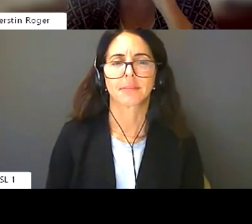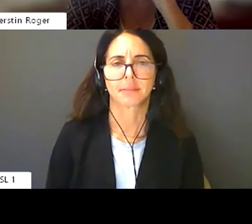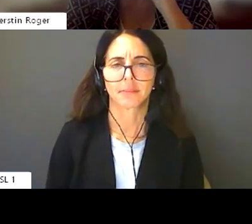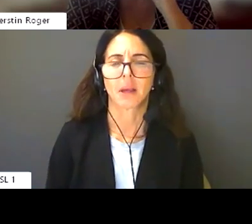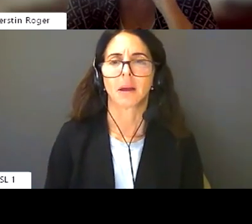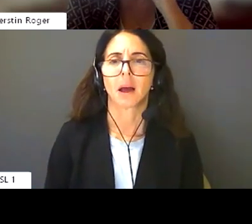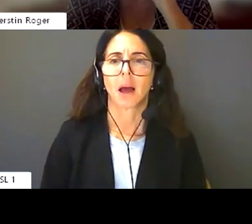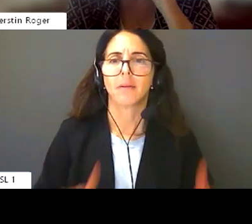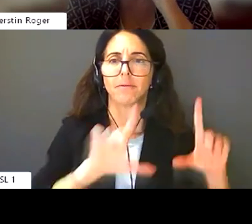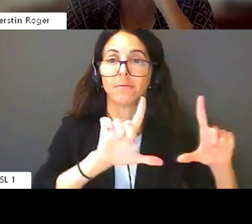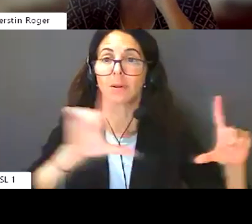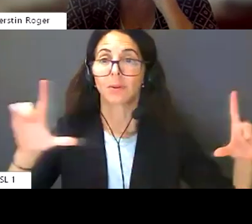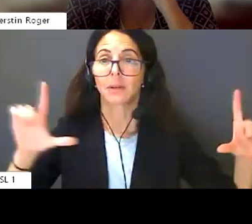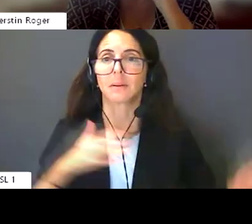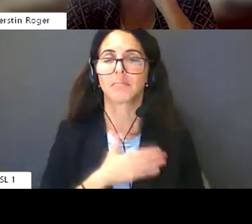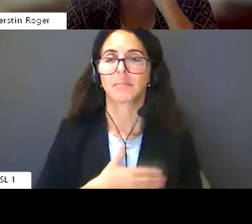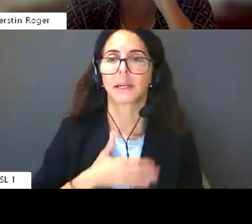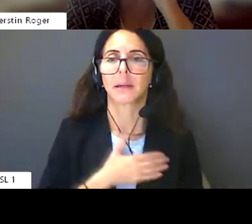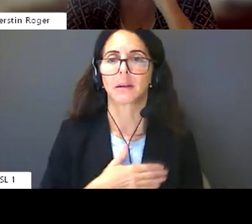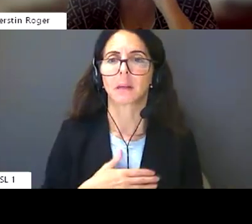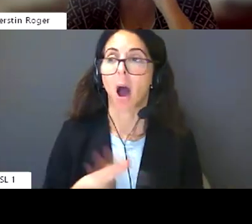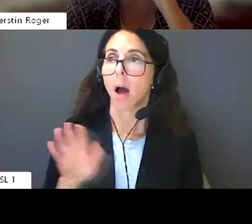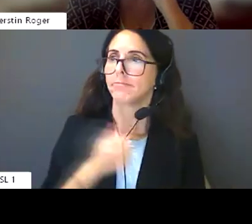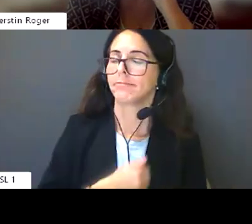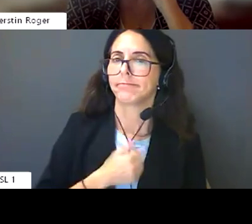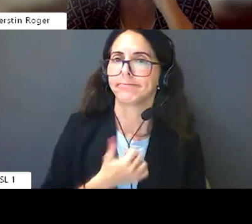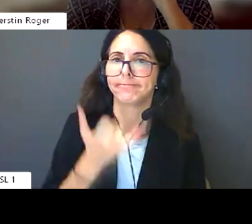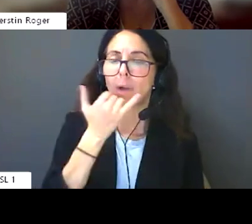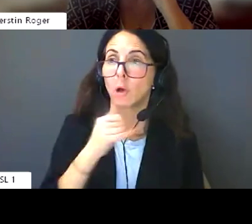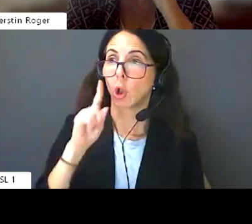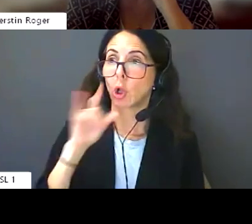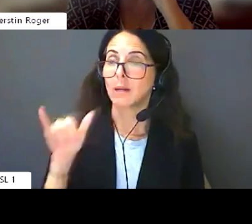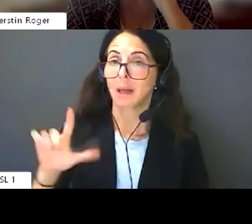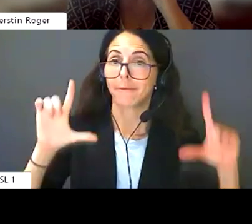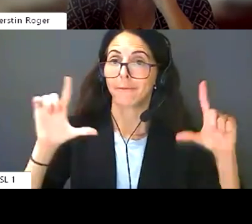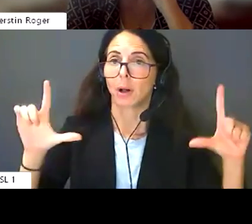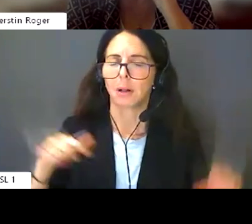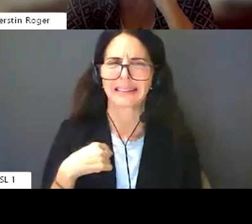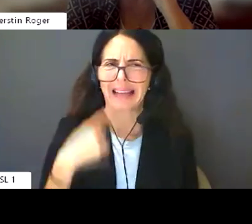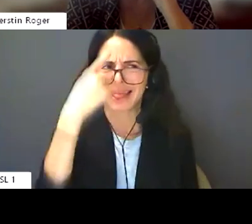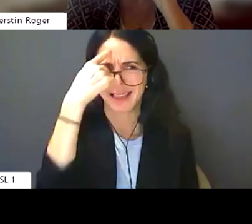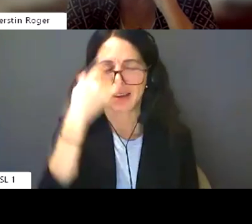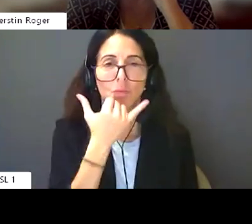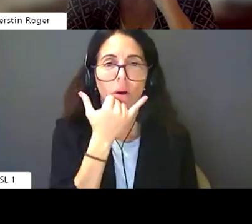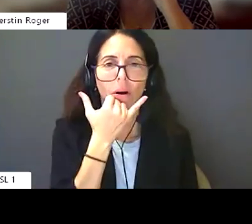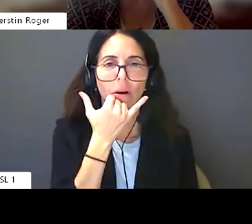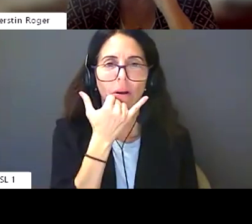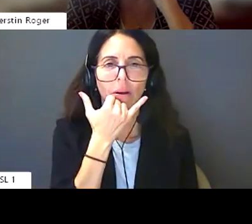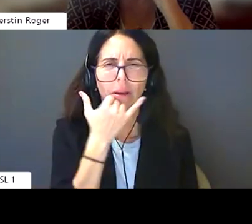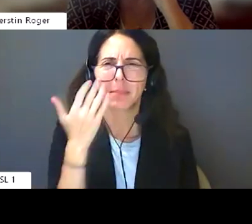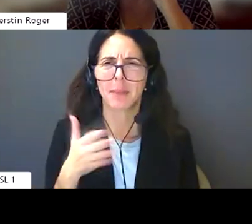you. Oh, to me, it looks full screen. You might be sharing the wrong, do you have two